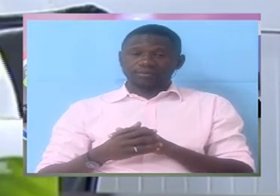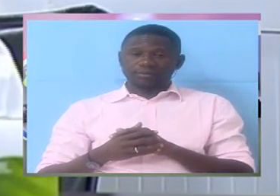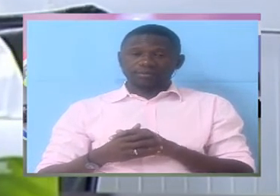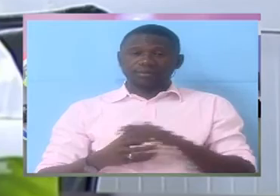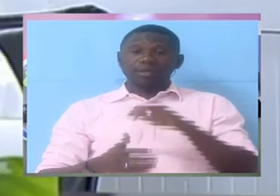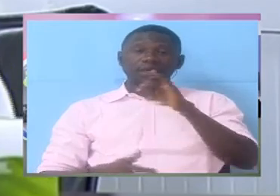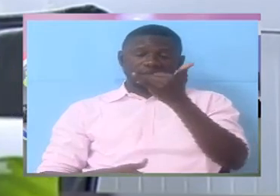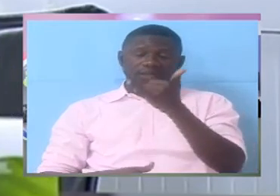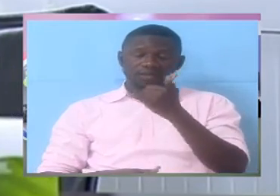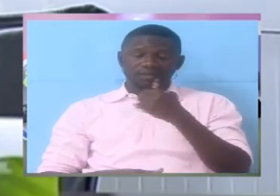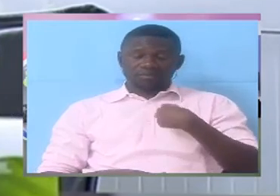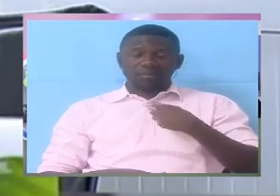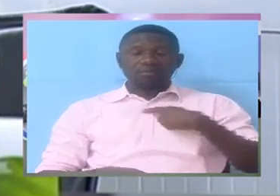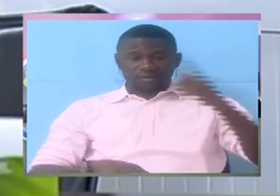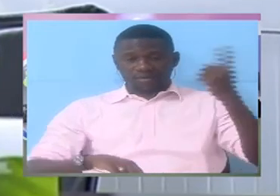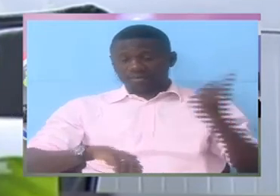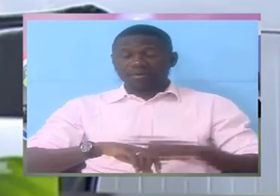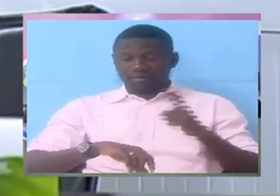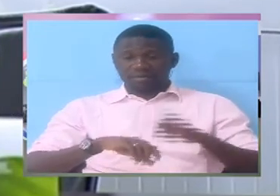Yes, I beat.